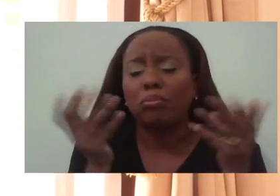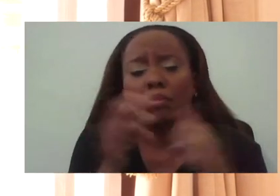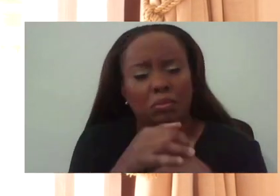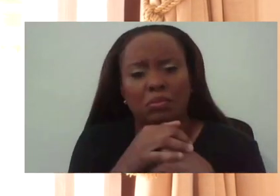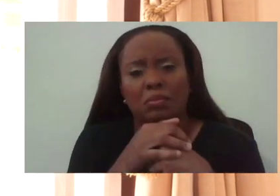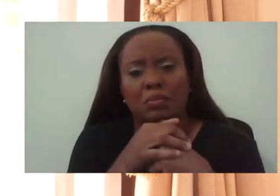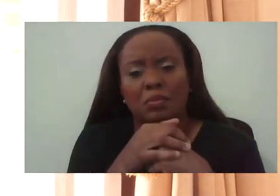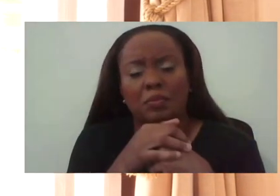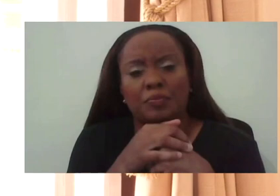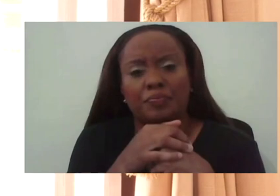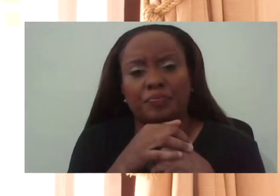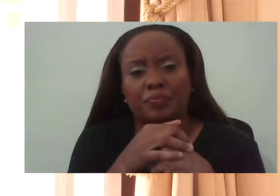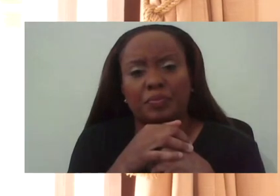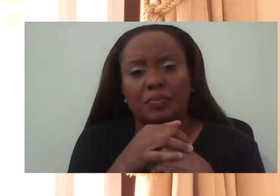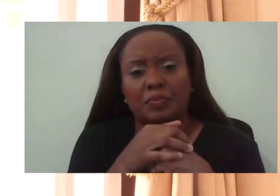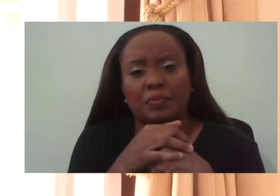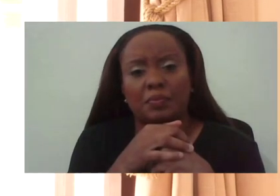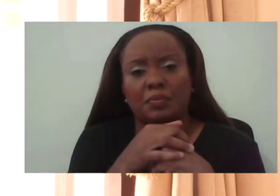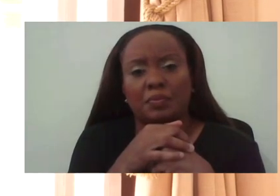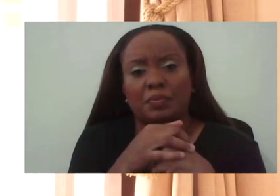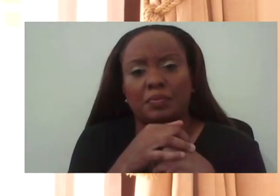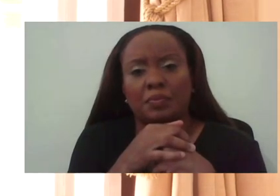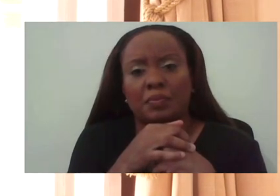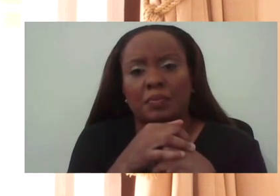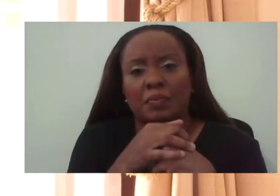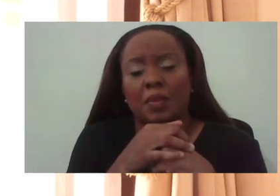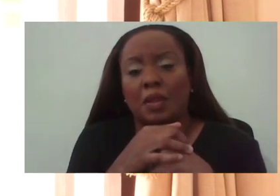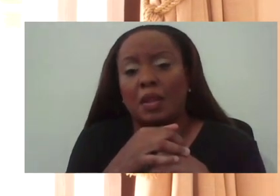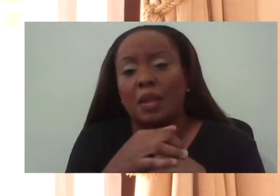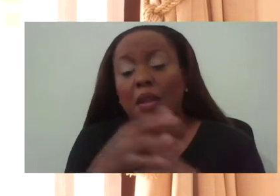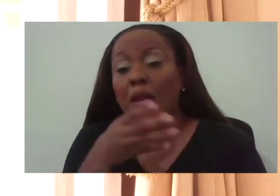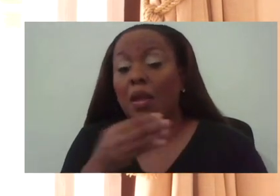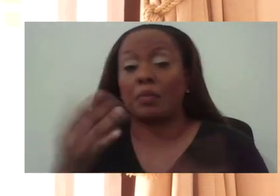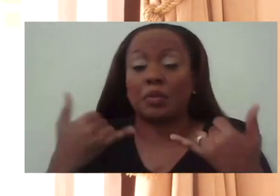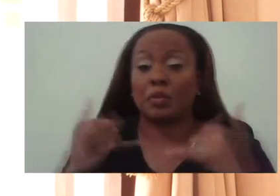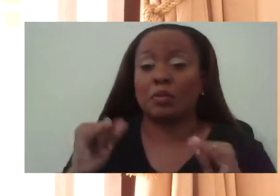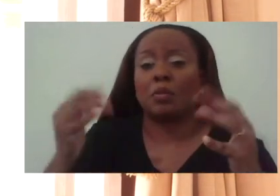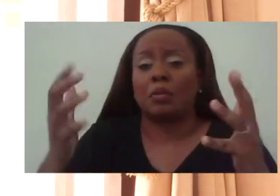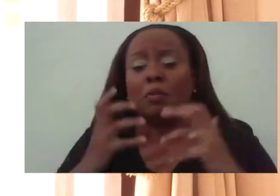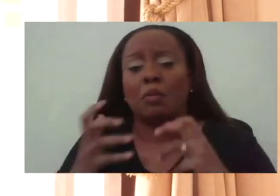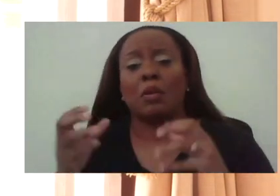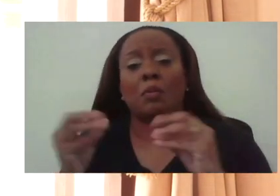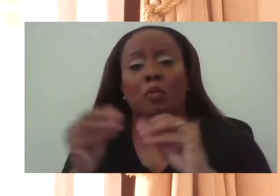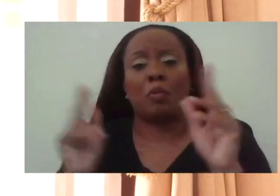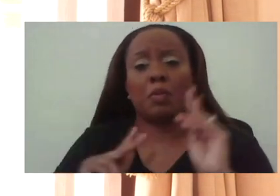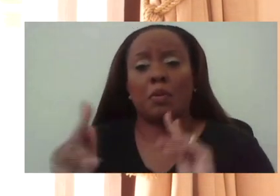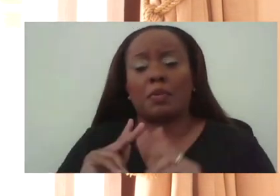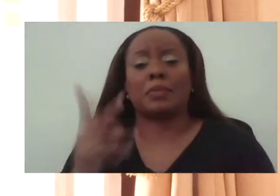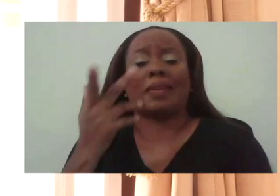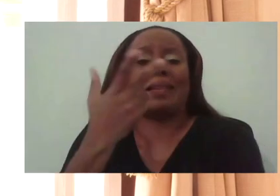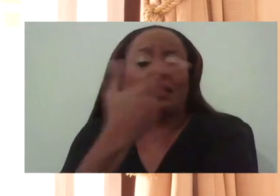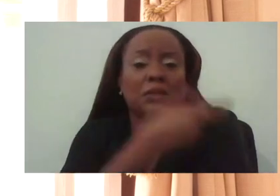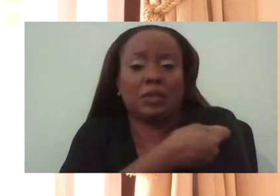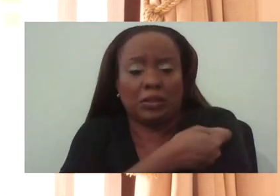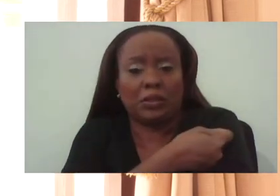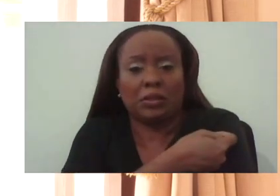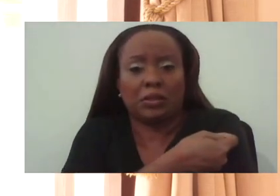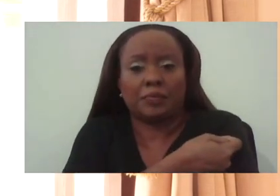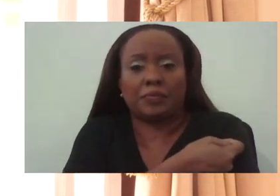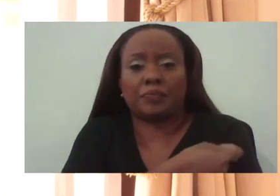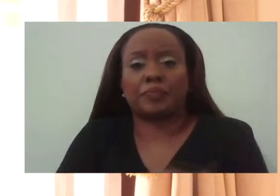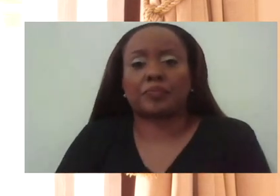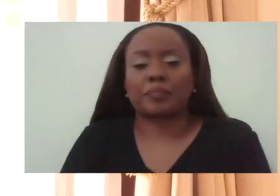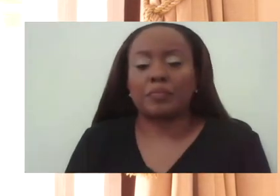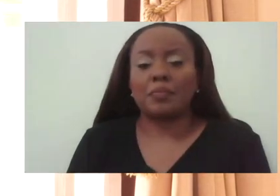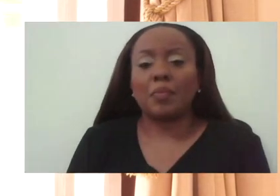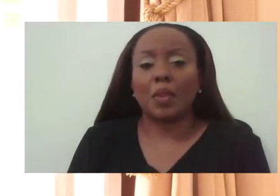vaccine uptake is not where we would like. When we tell the public that 70%,